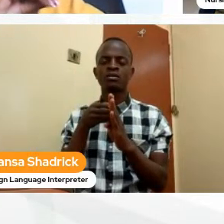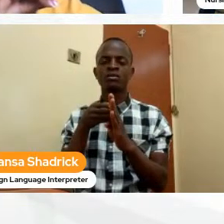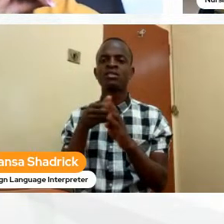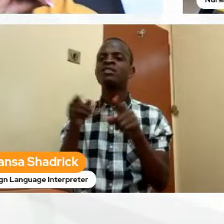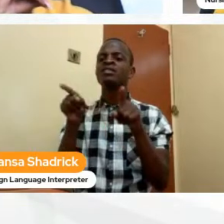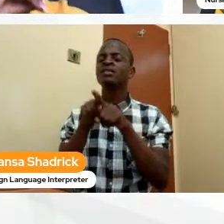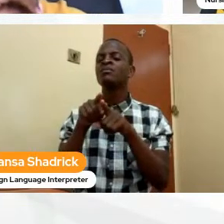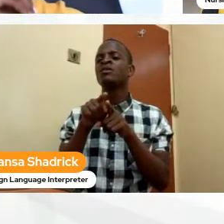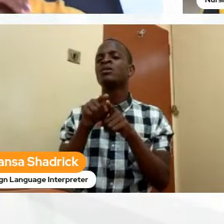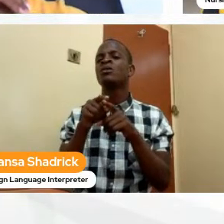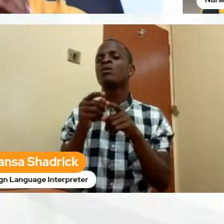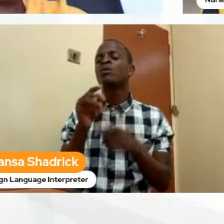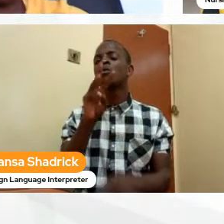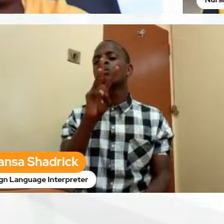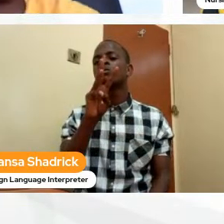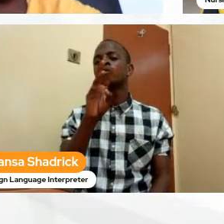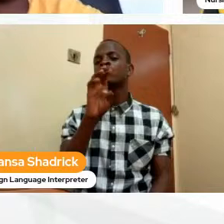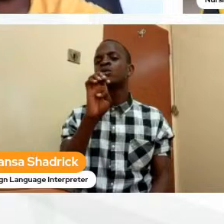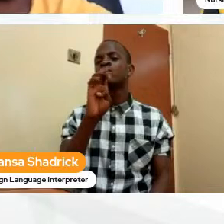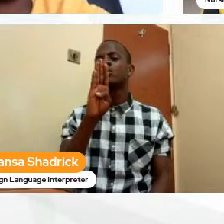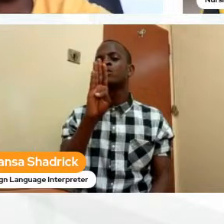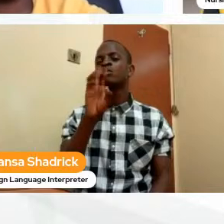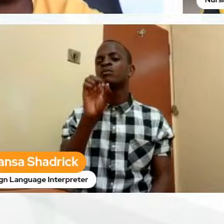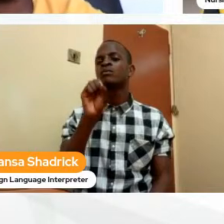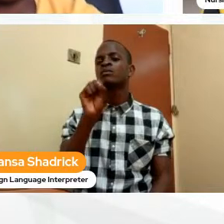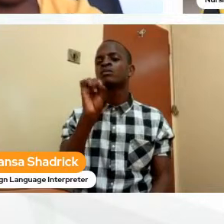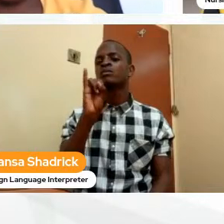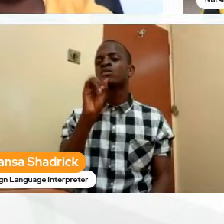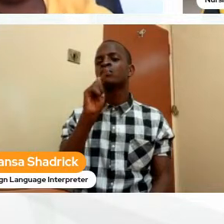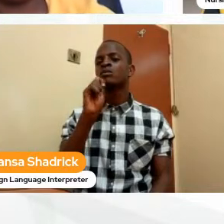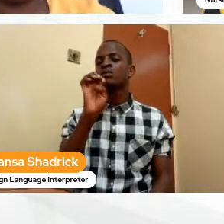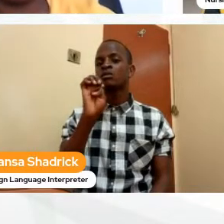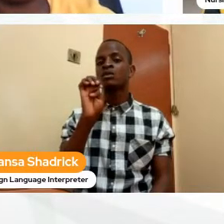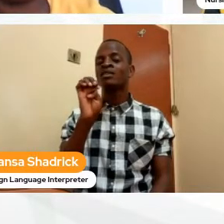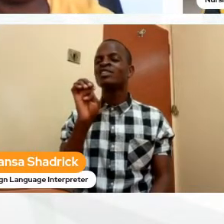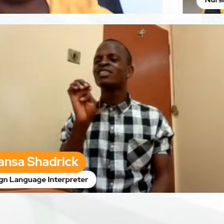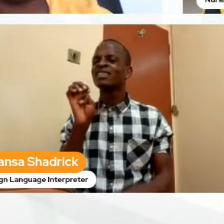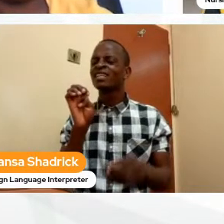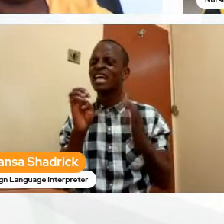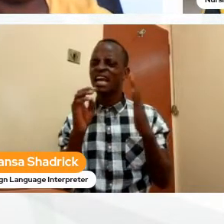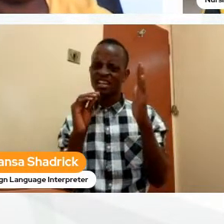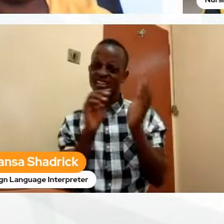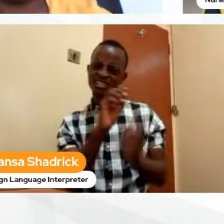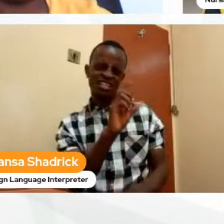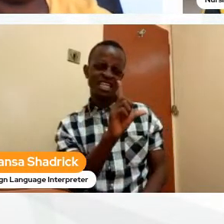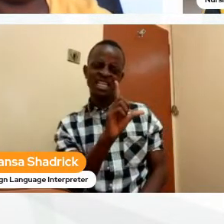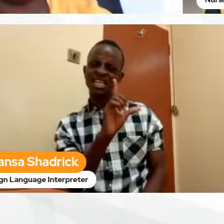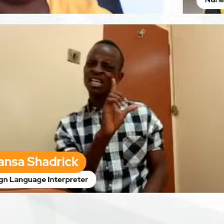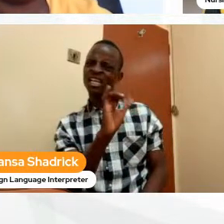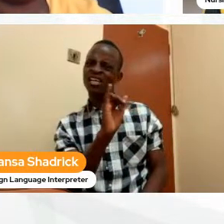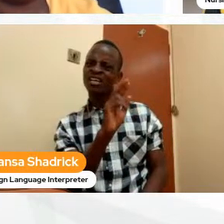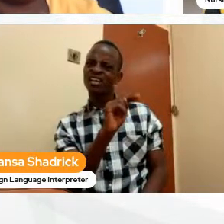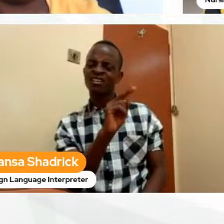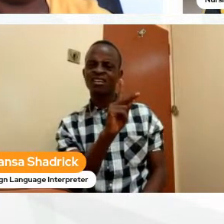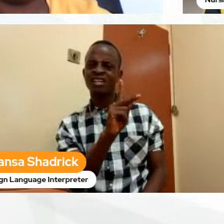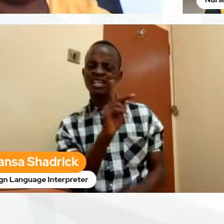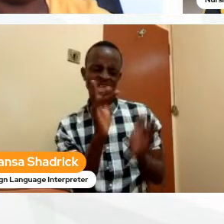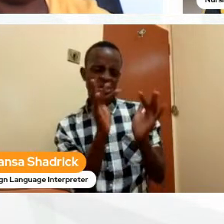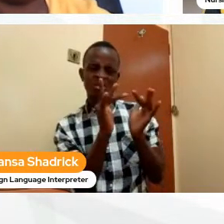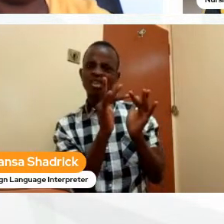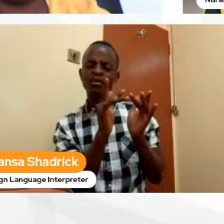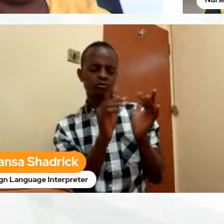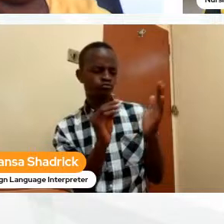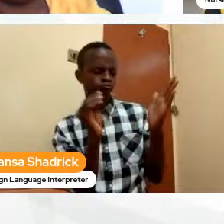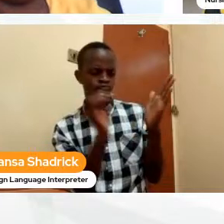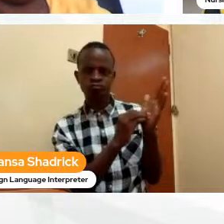website, there's a provision or a link that takes you to membership. So we would encourage